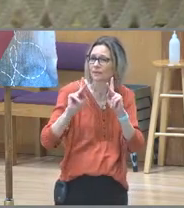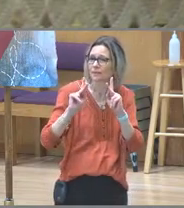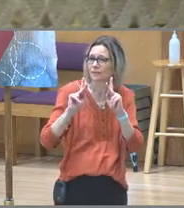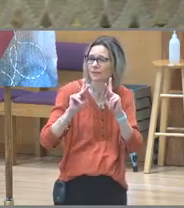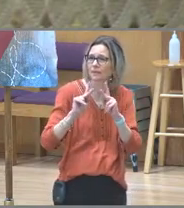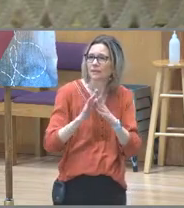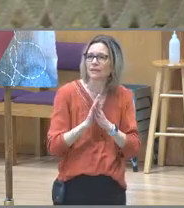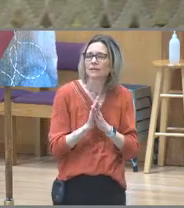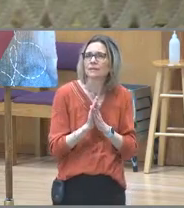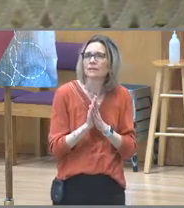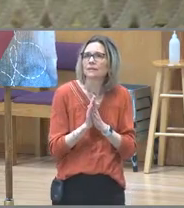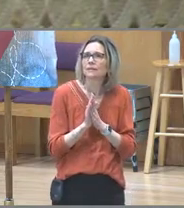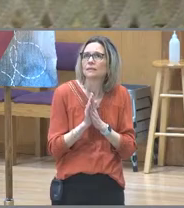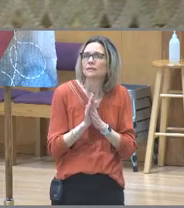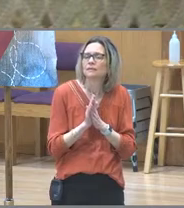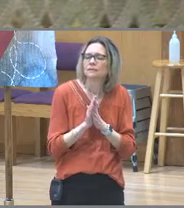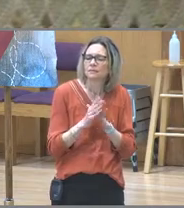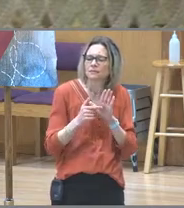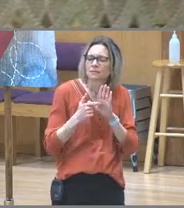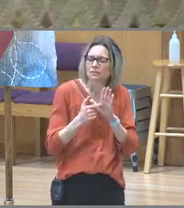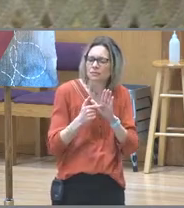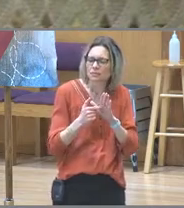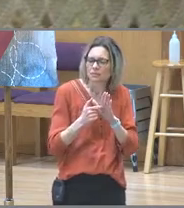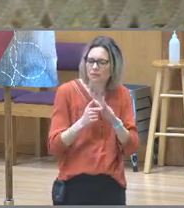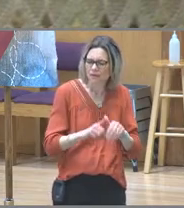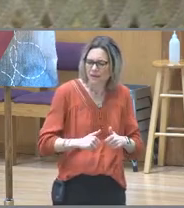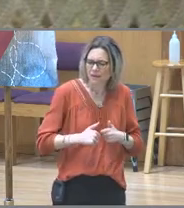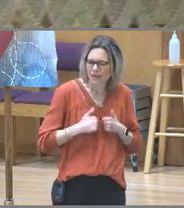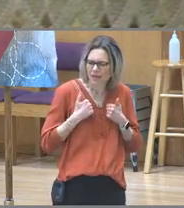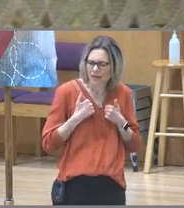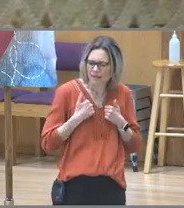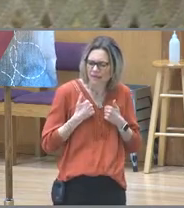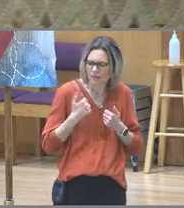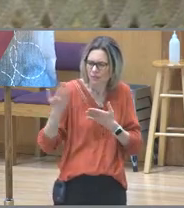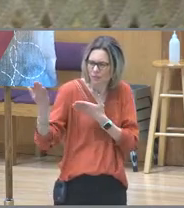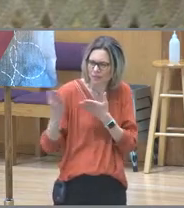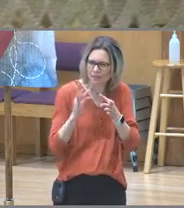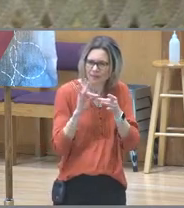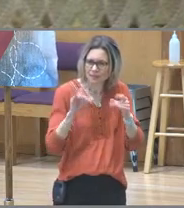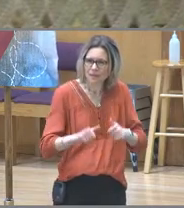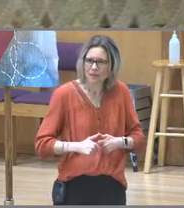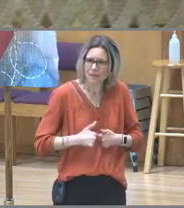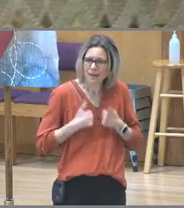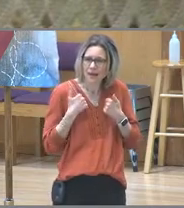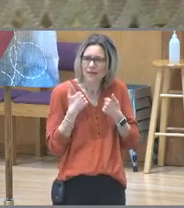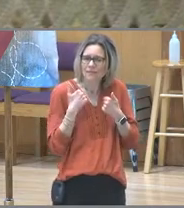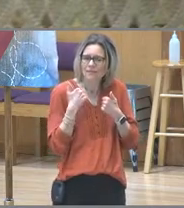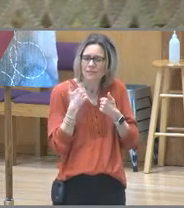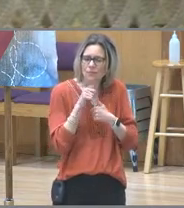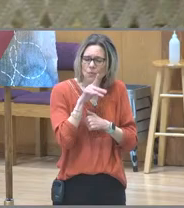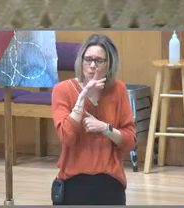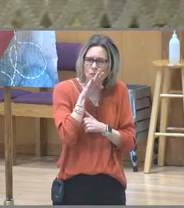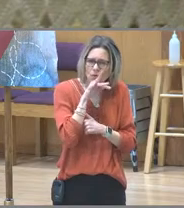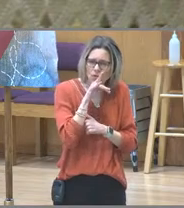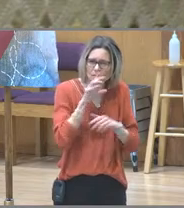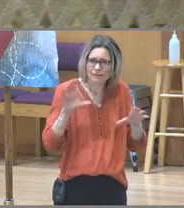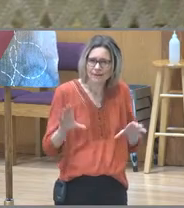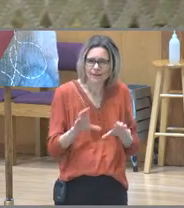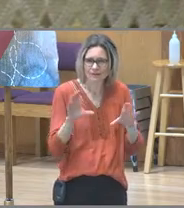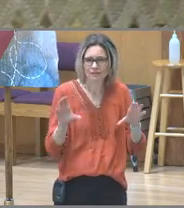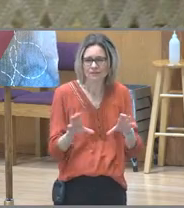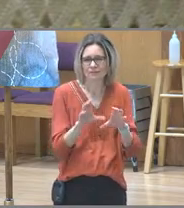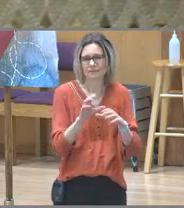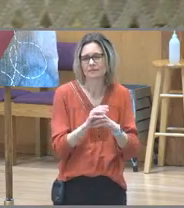driving force of our lives, walking, bringing a message of life through our words and our actions. You